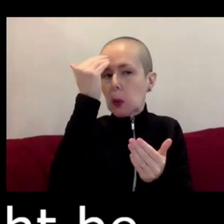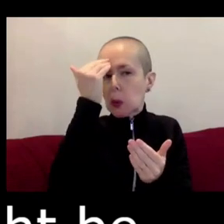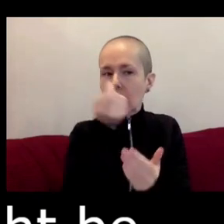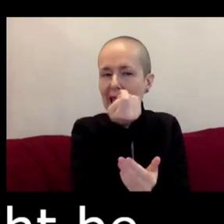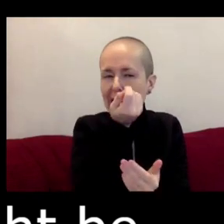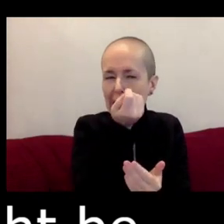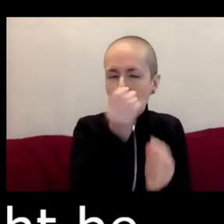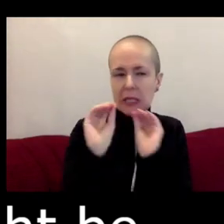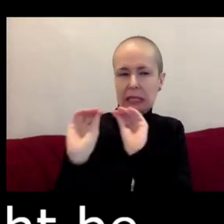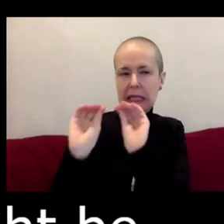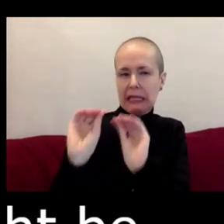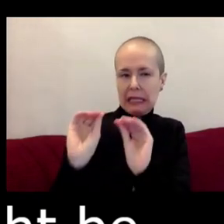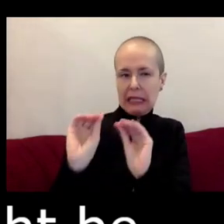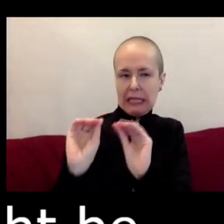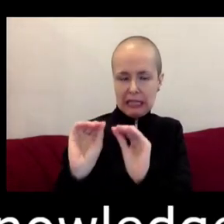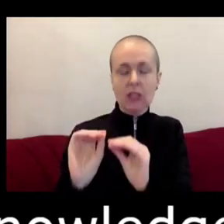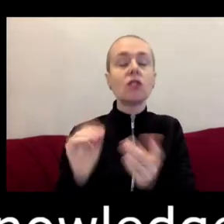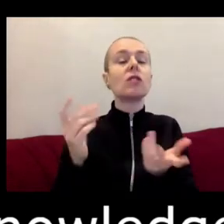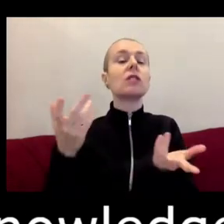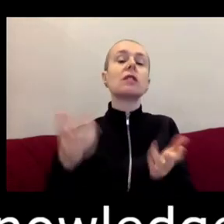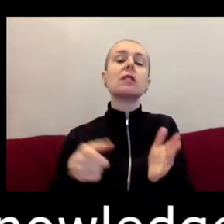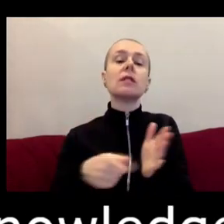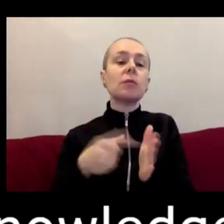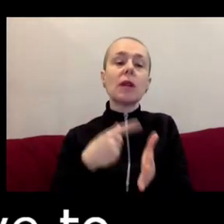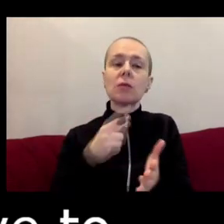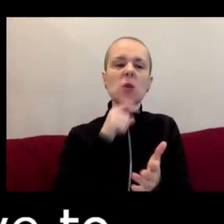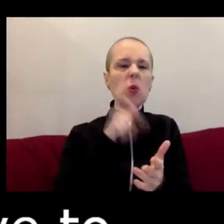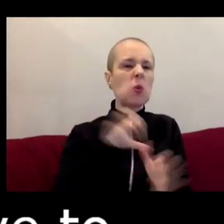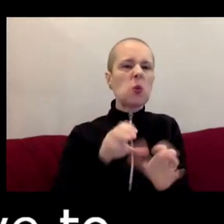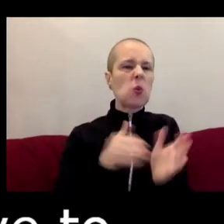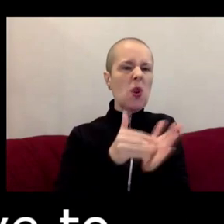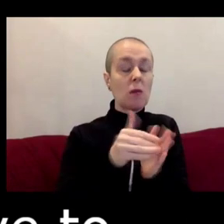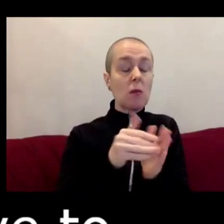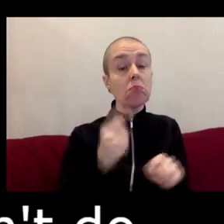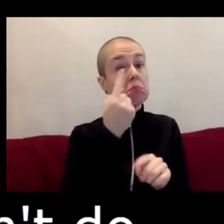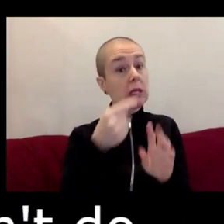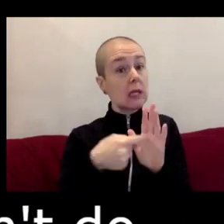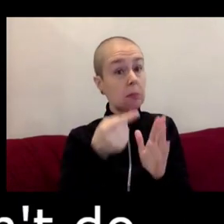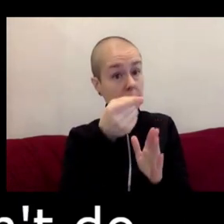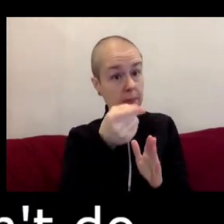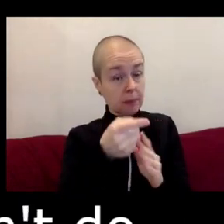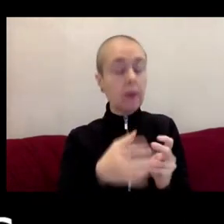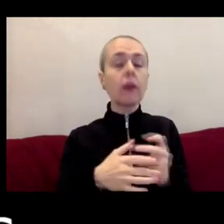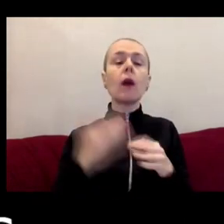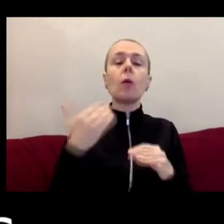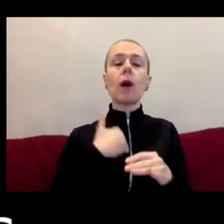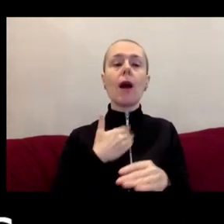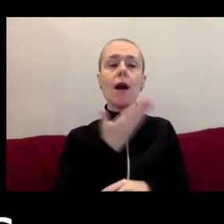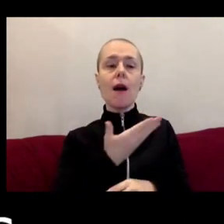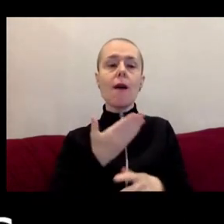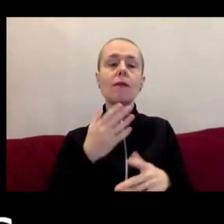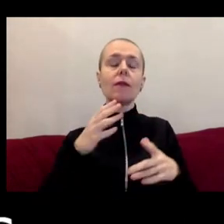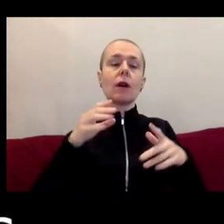are trying to give to some kids, even if we don't do that too often. So in this example, we have this human